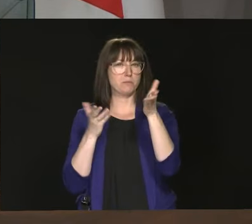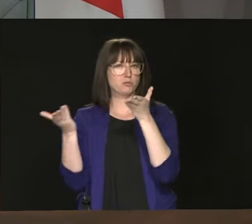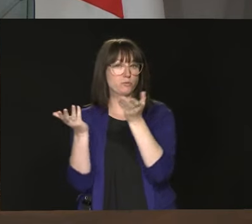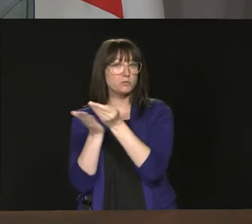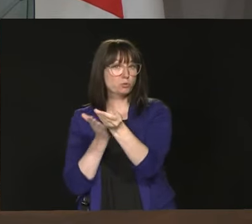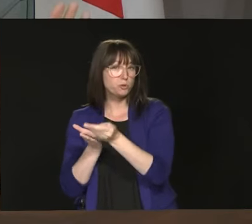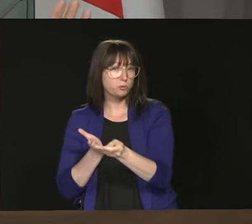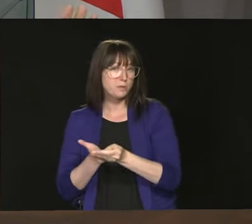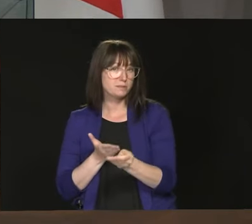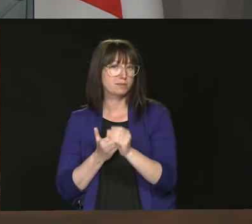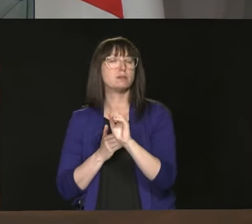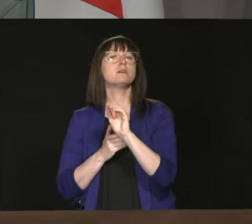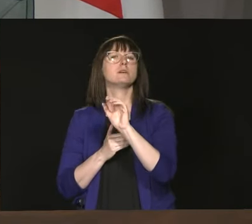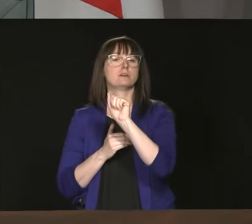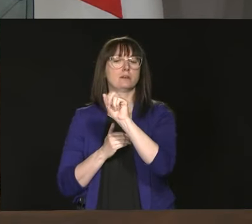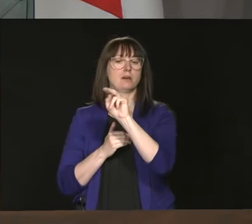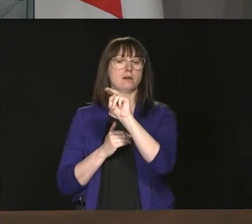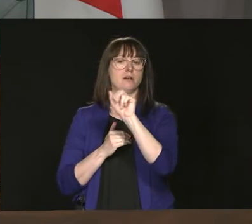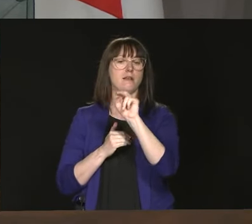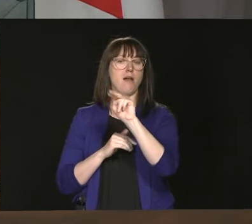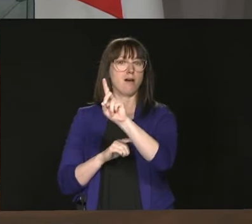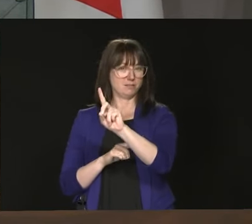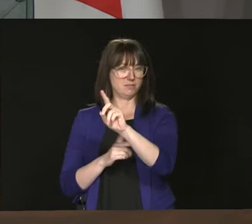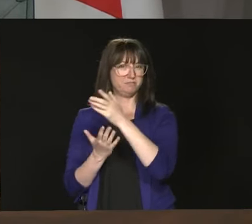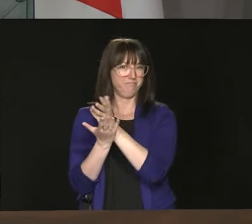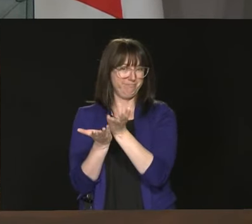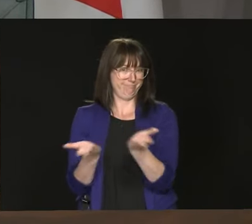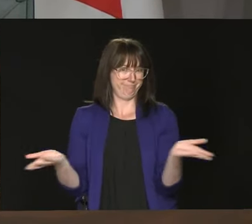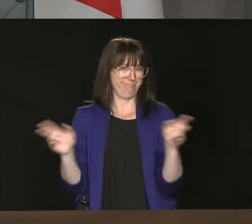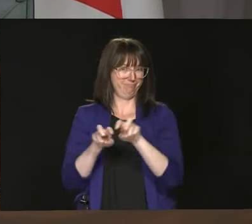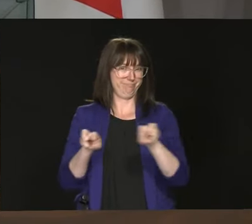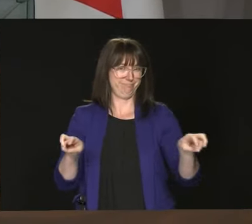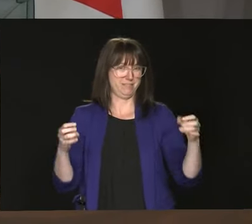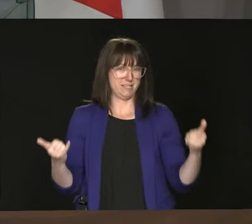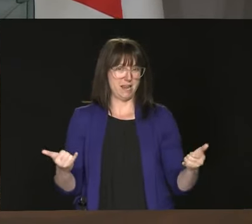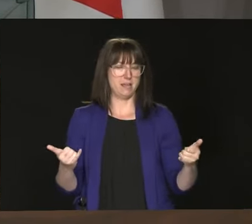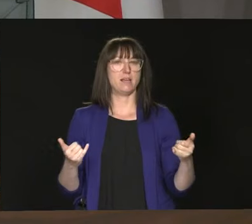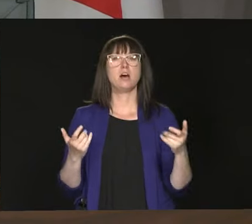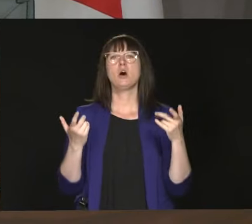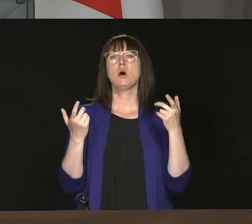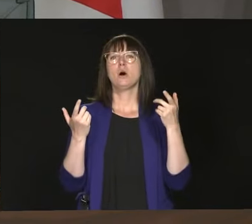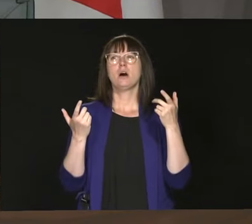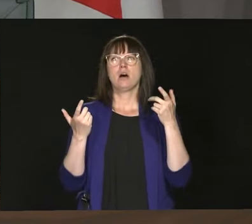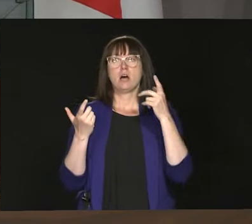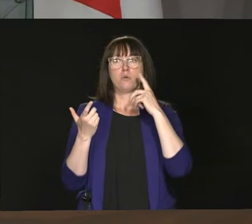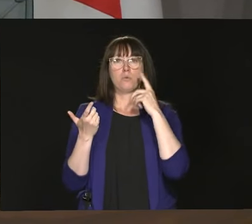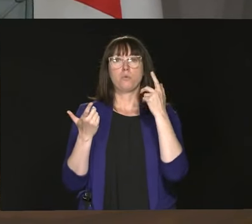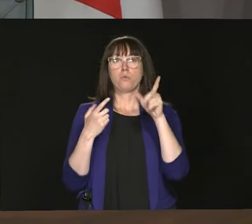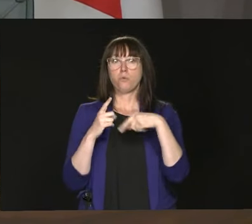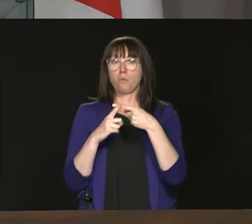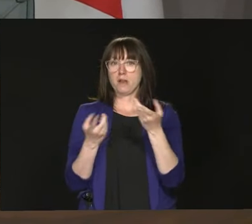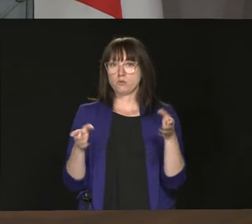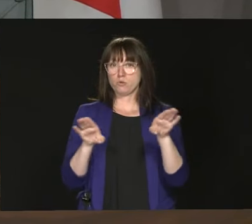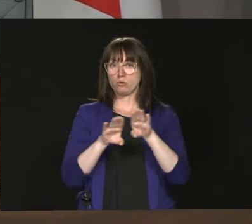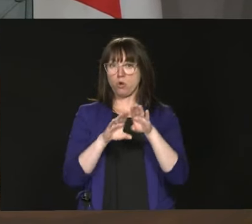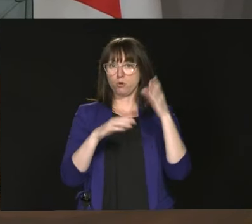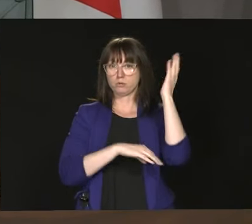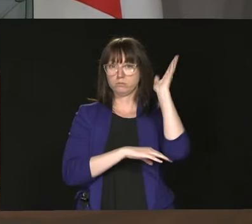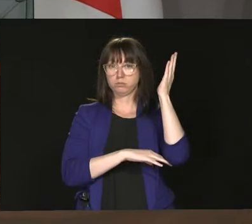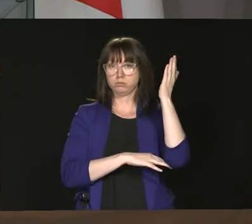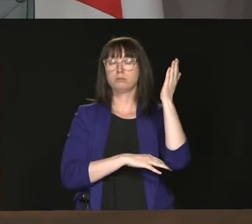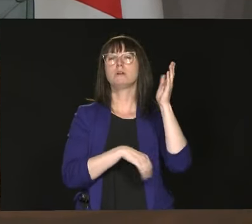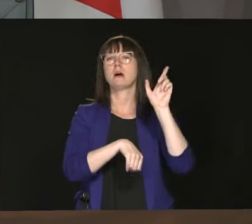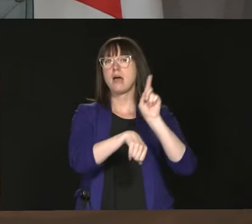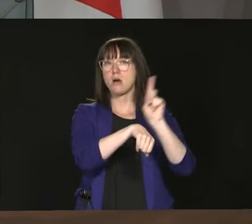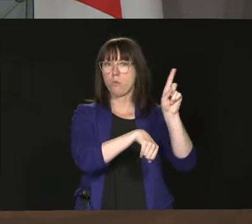Anand. We are going to end this press conference at 1 p.m. sharp,